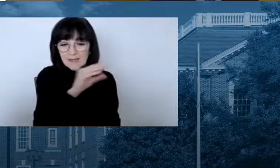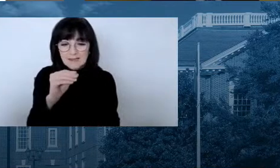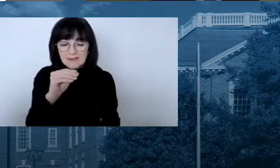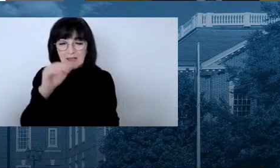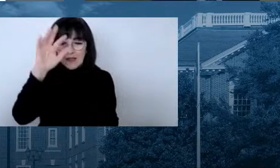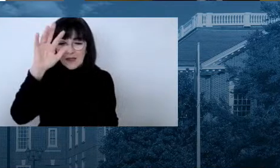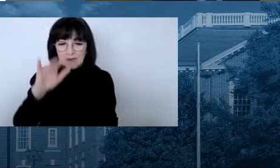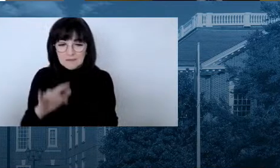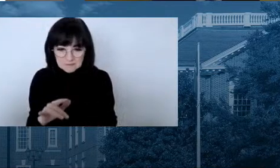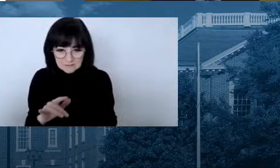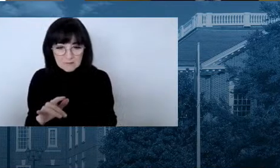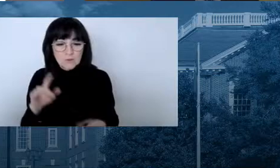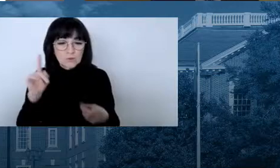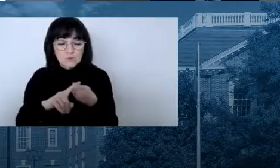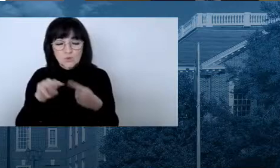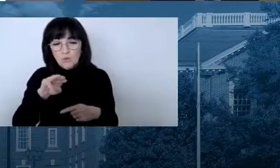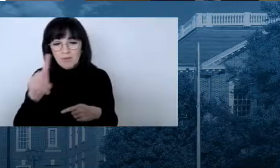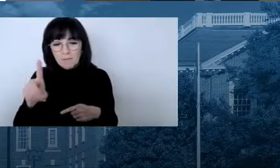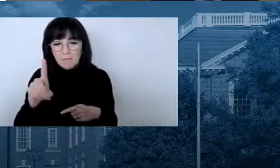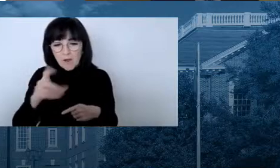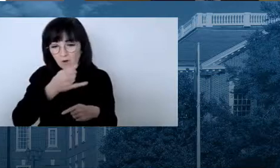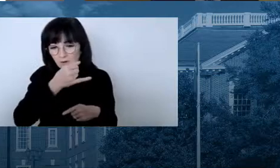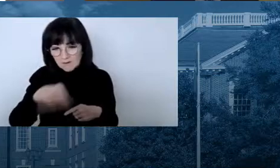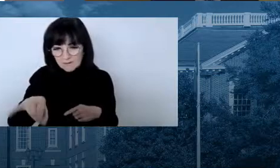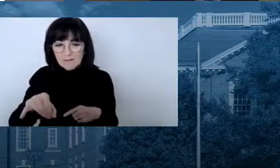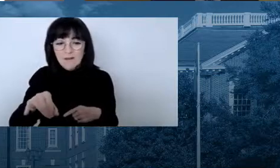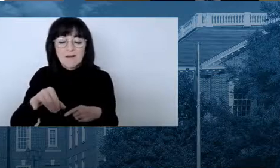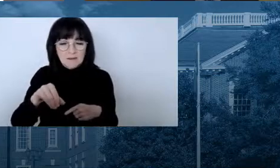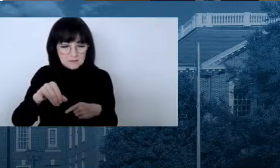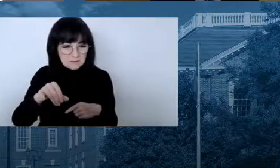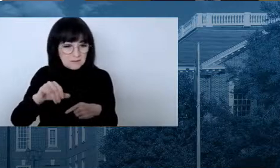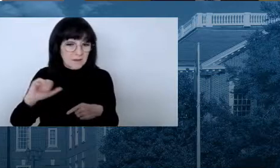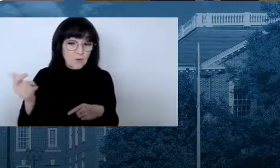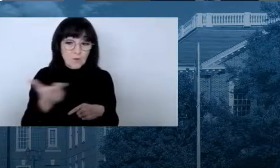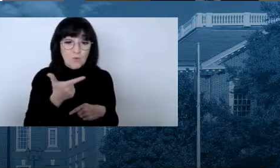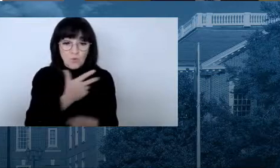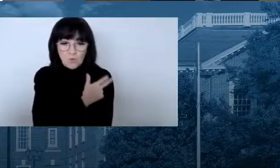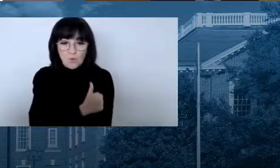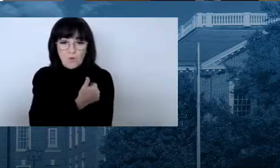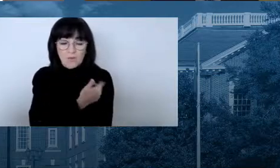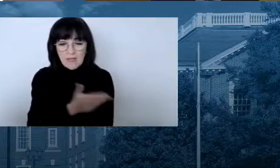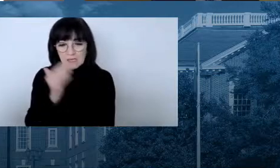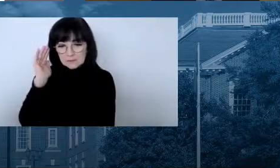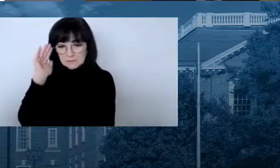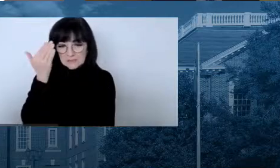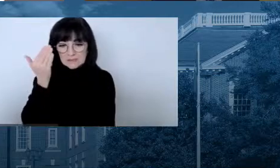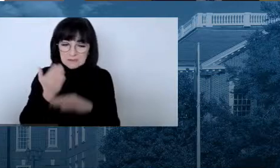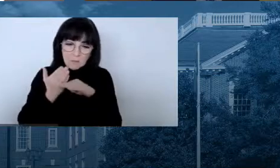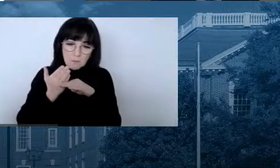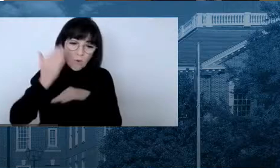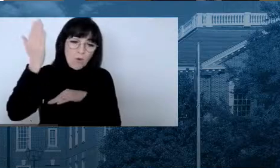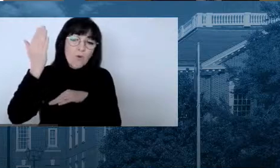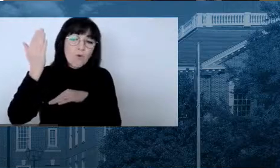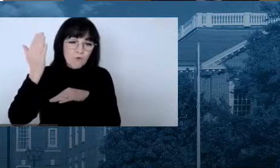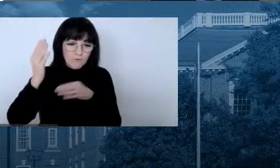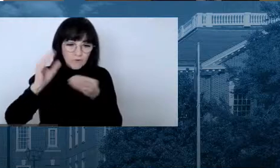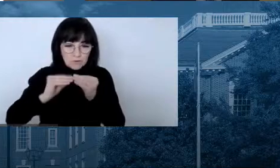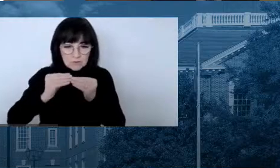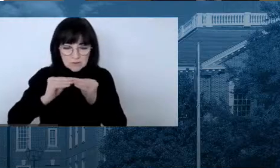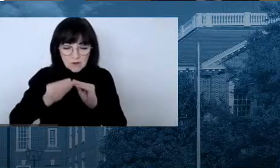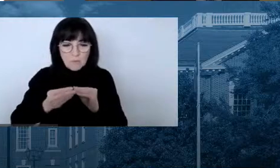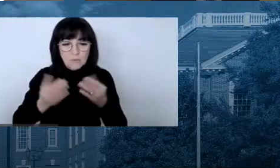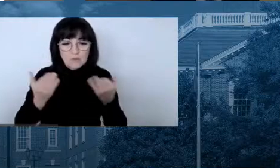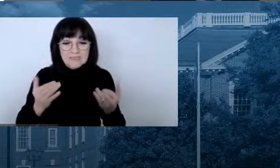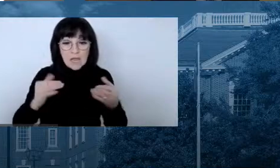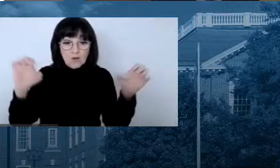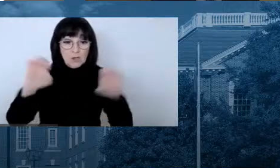County, is dire. Our hospitals are over capacity. Our emergency departments are being stressed.